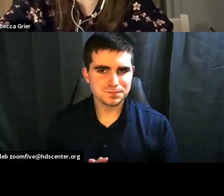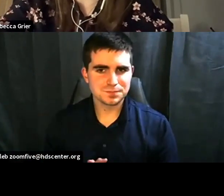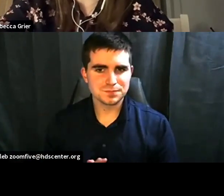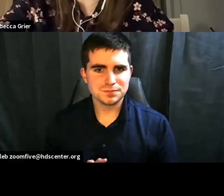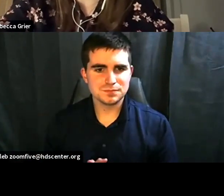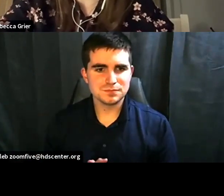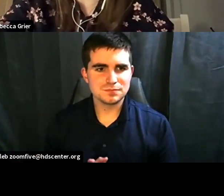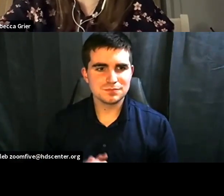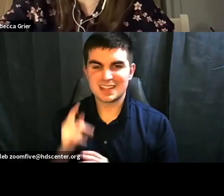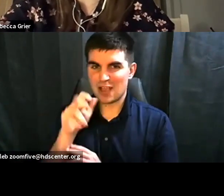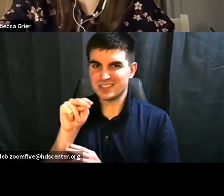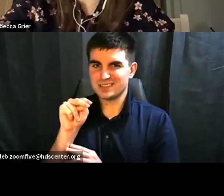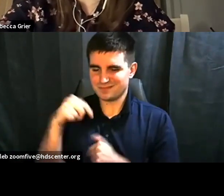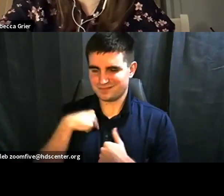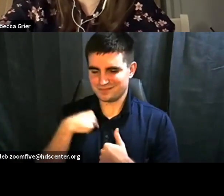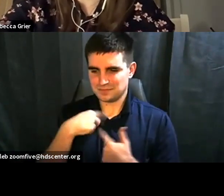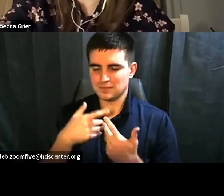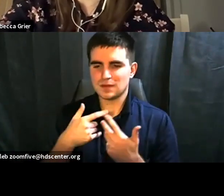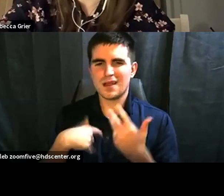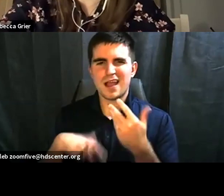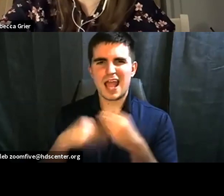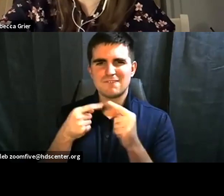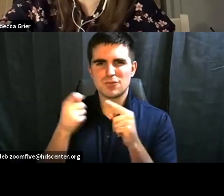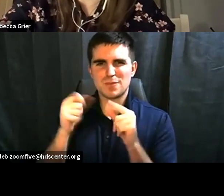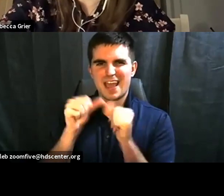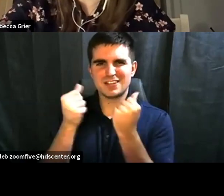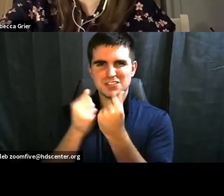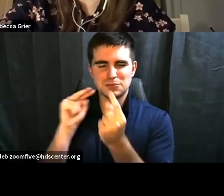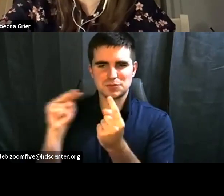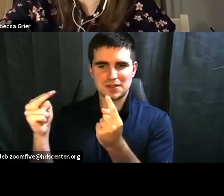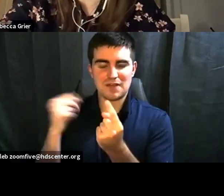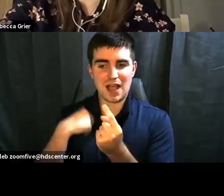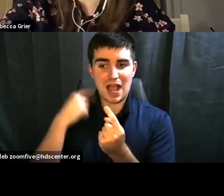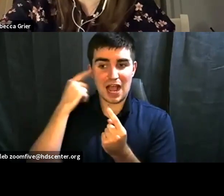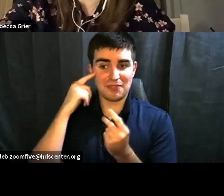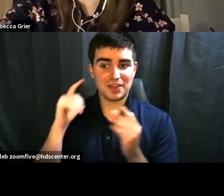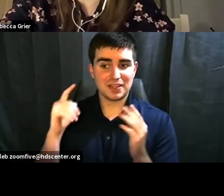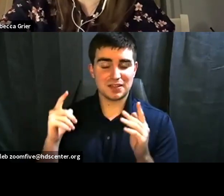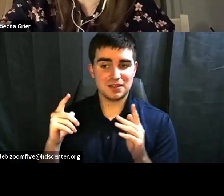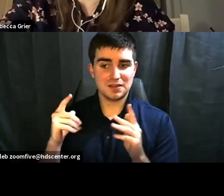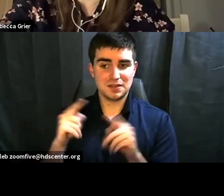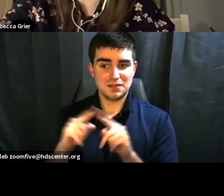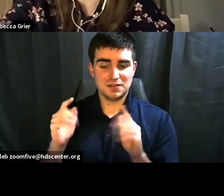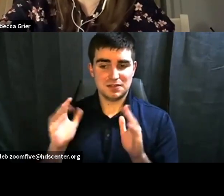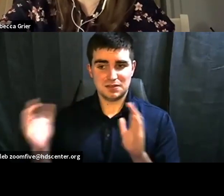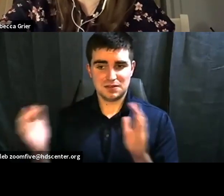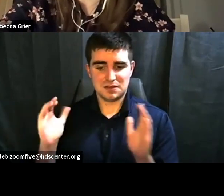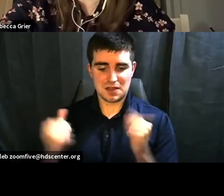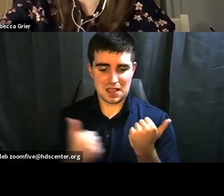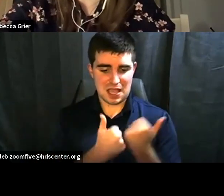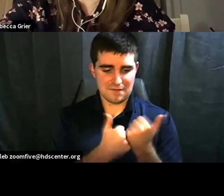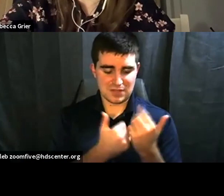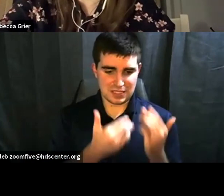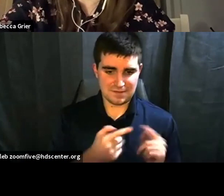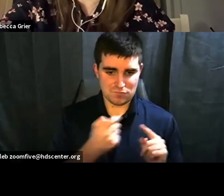This is Karen. If I could add just from an agency point of view, I think the distinguishing qualities of the advocates from